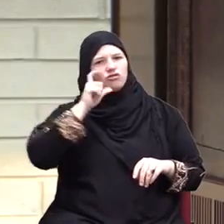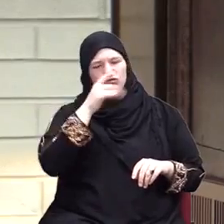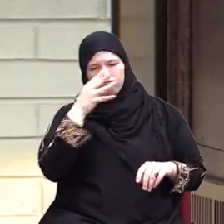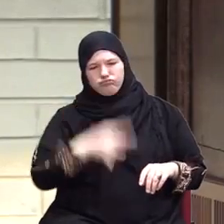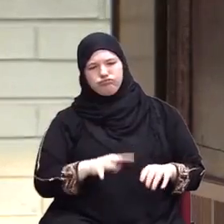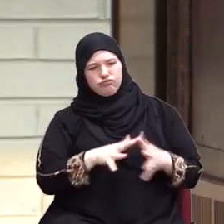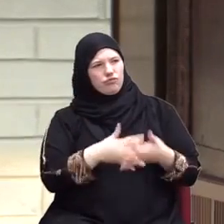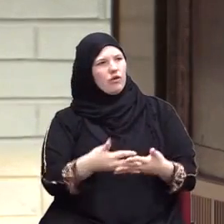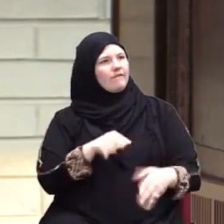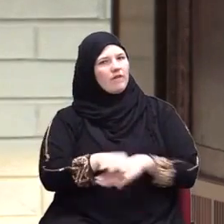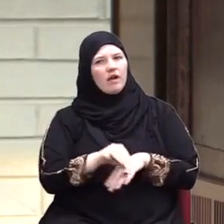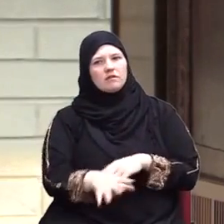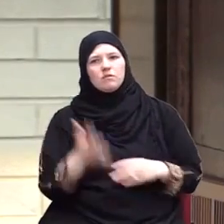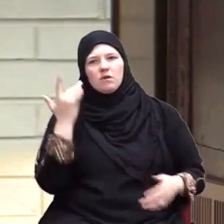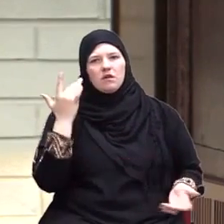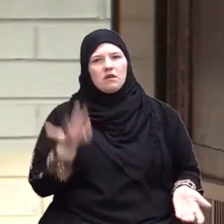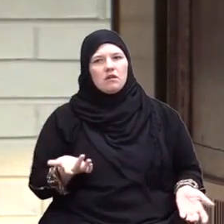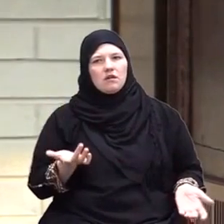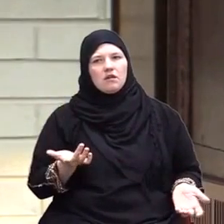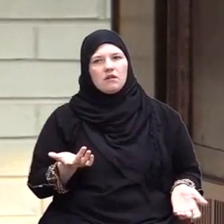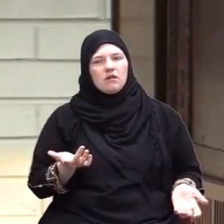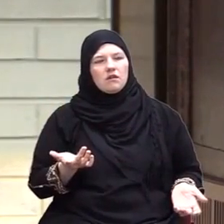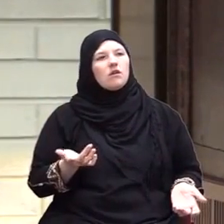Quran. But when we